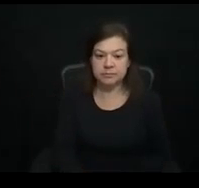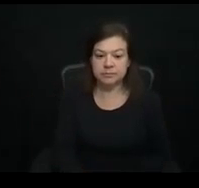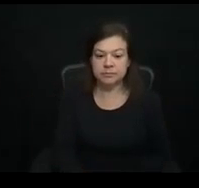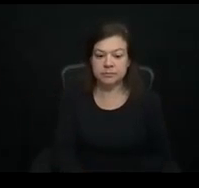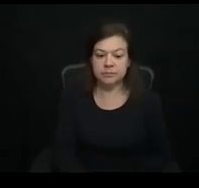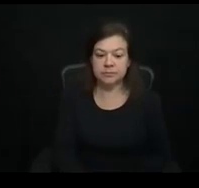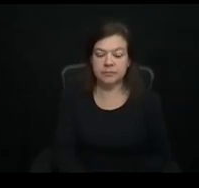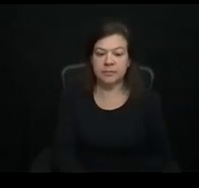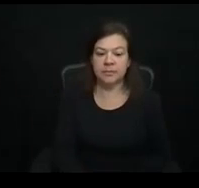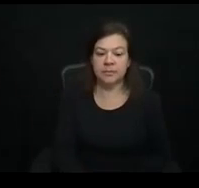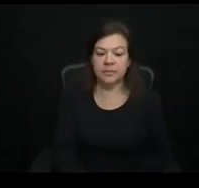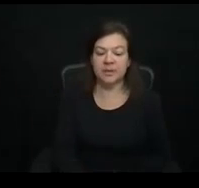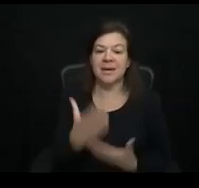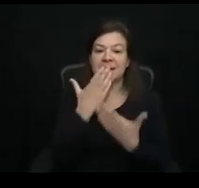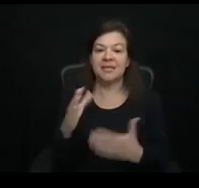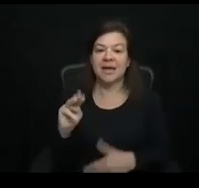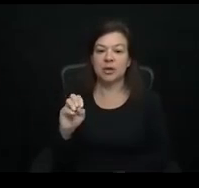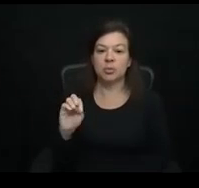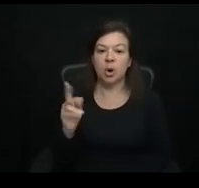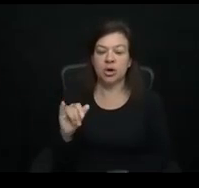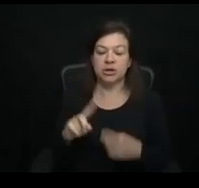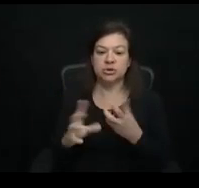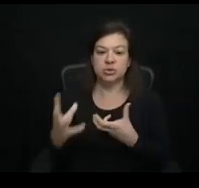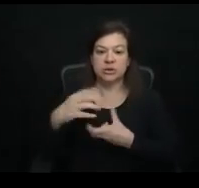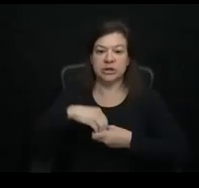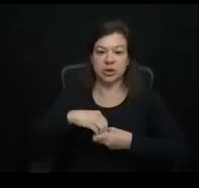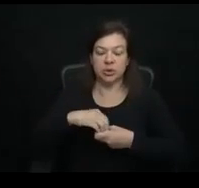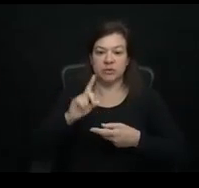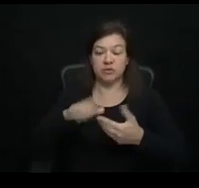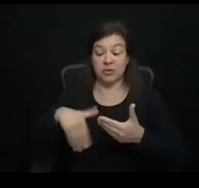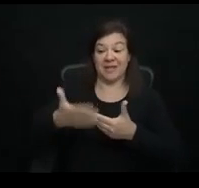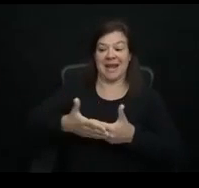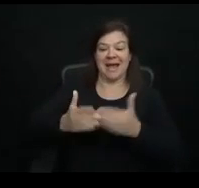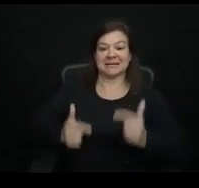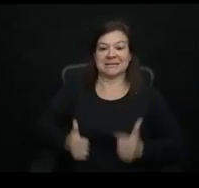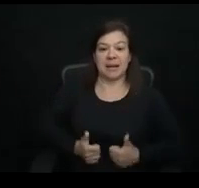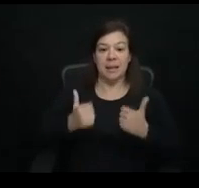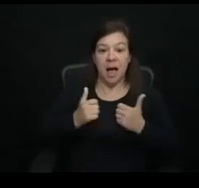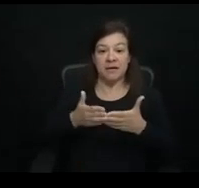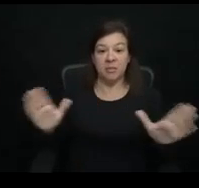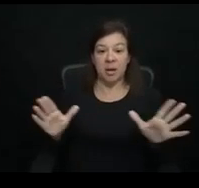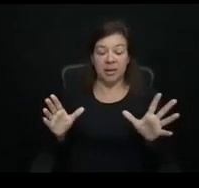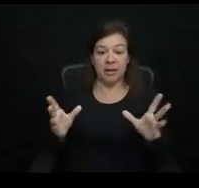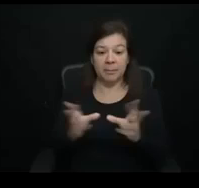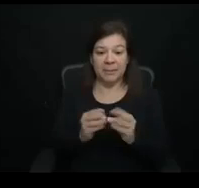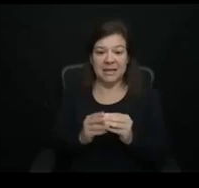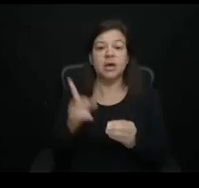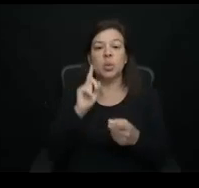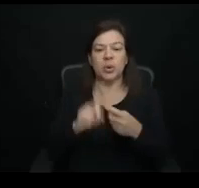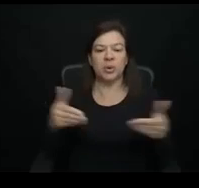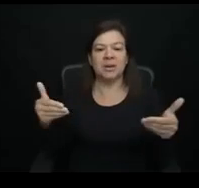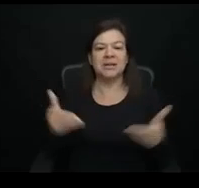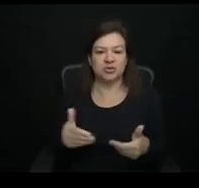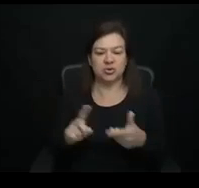Thank you, Marty. Also to include, during our next live public meeting, we will introduce the incident commander of the Alaska team, so you will see